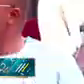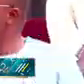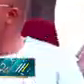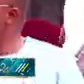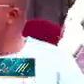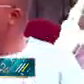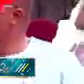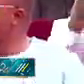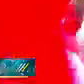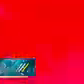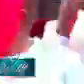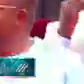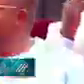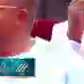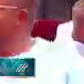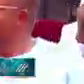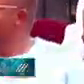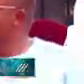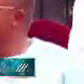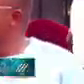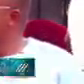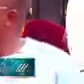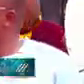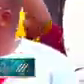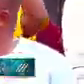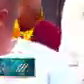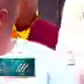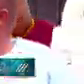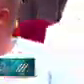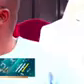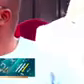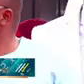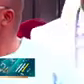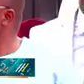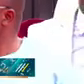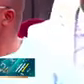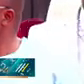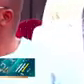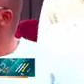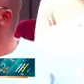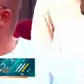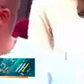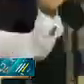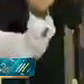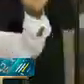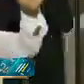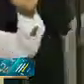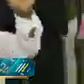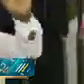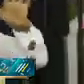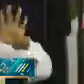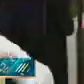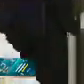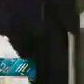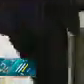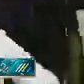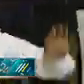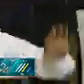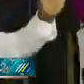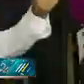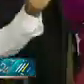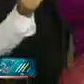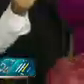praise you are the most high God come on lift those hands and just thank him just thank